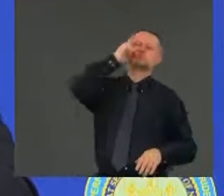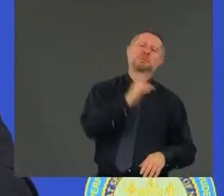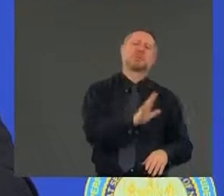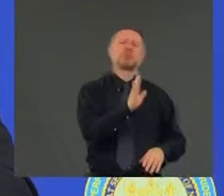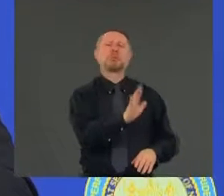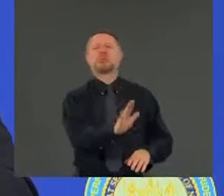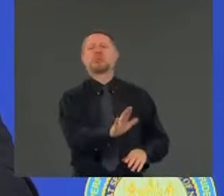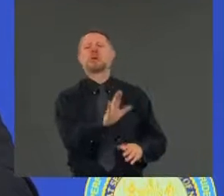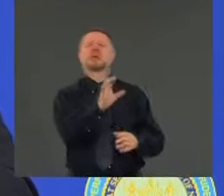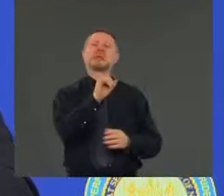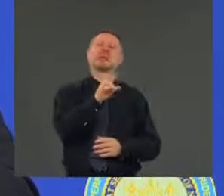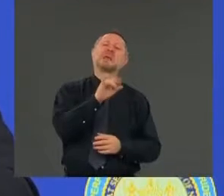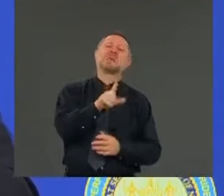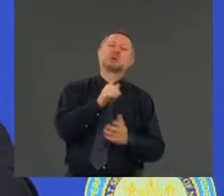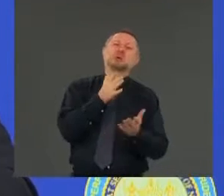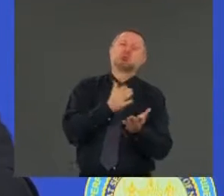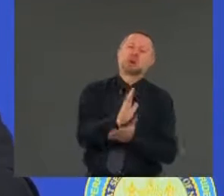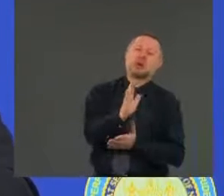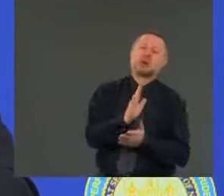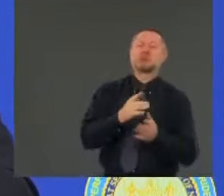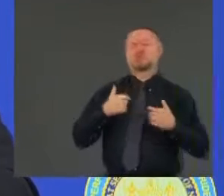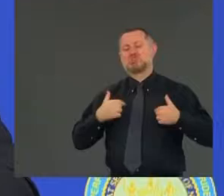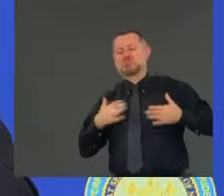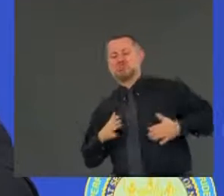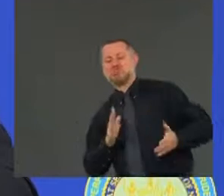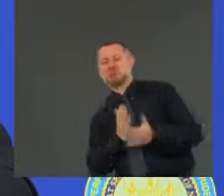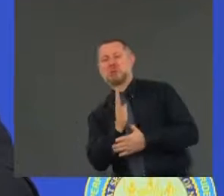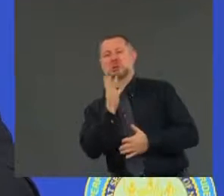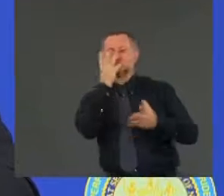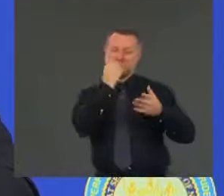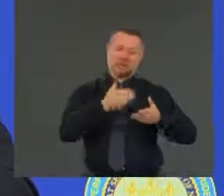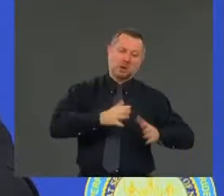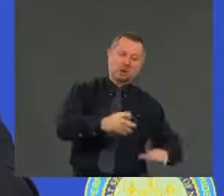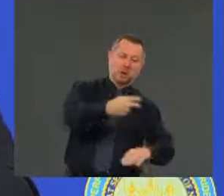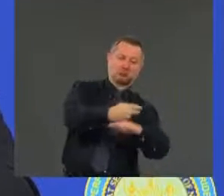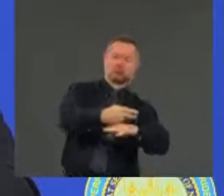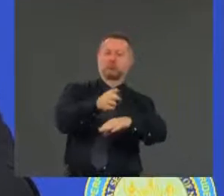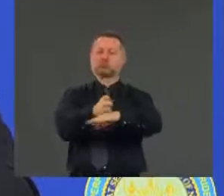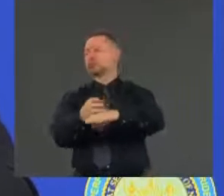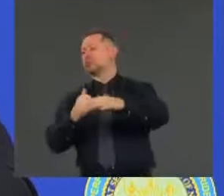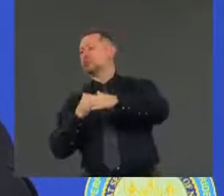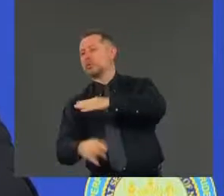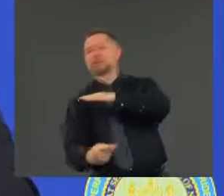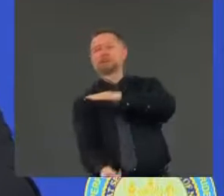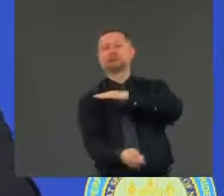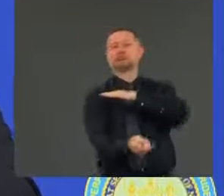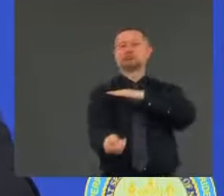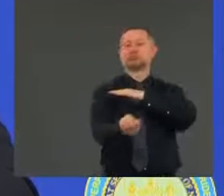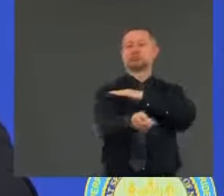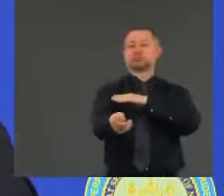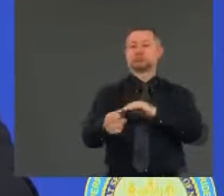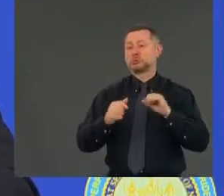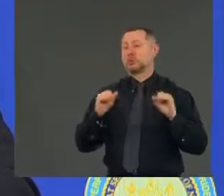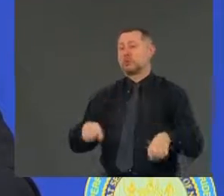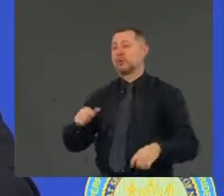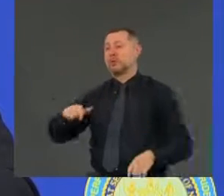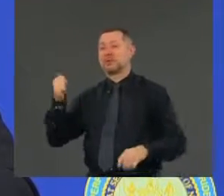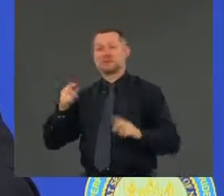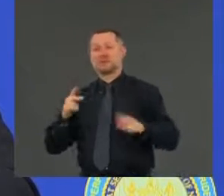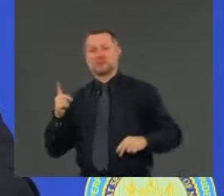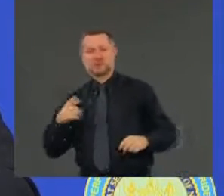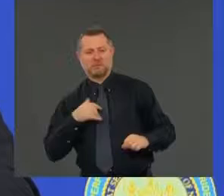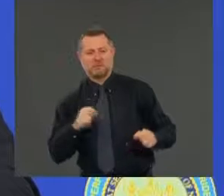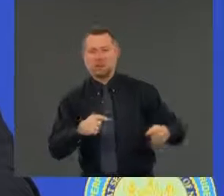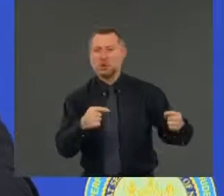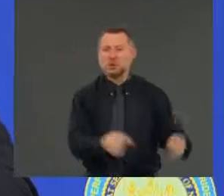going to let you sleep on a subway car and risk getting molested or hurt